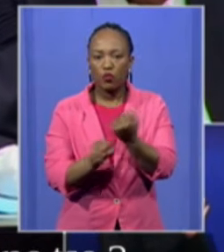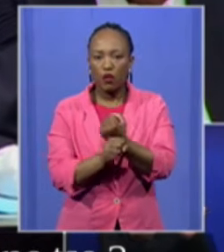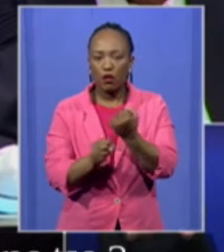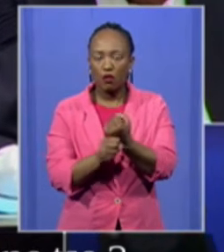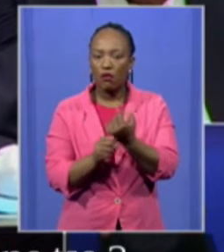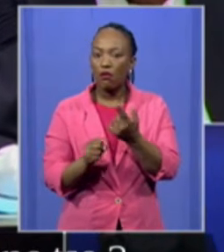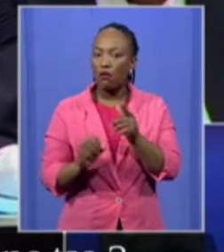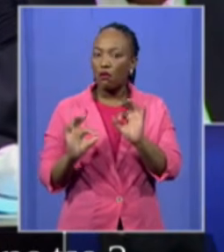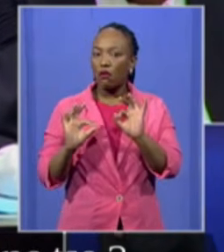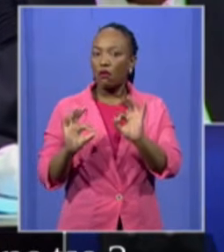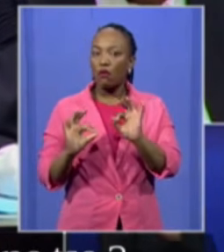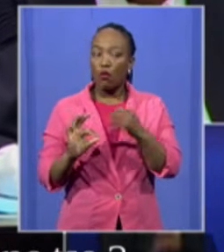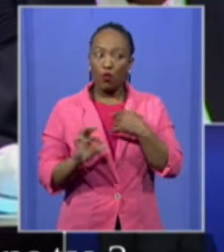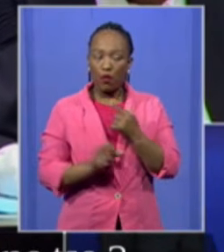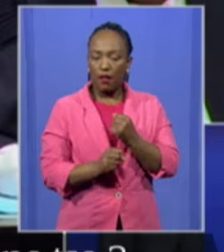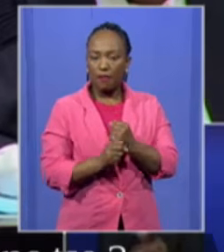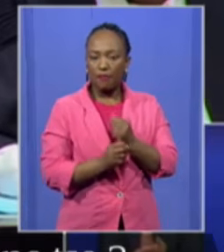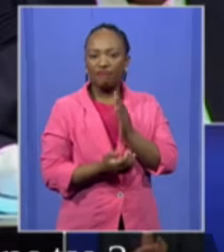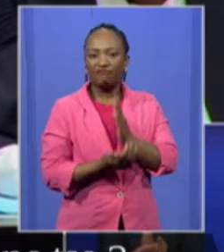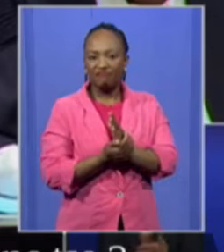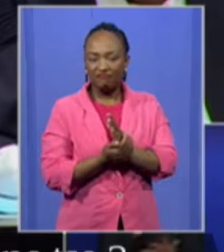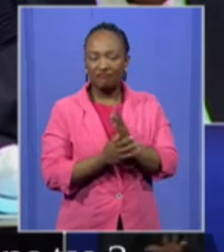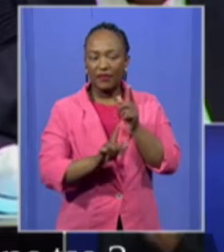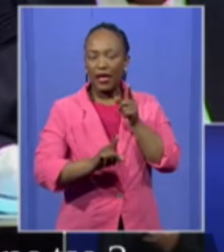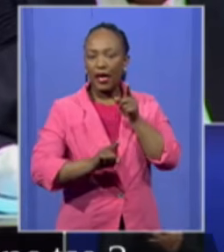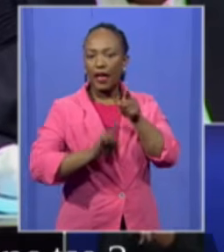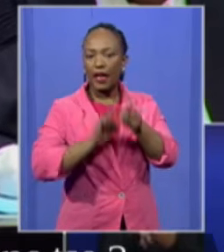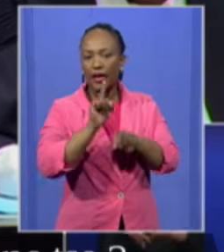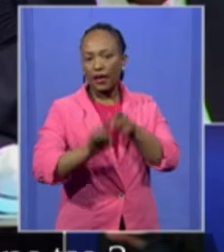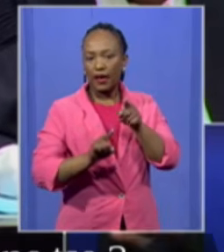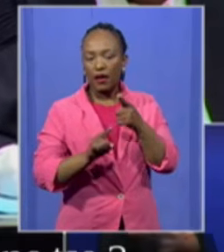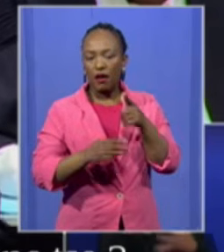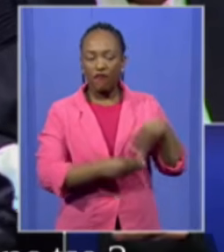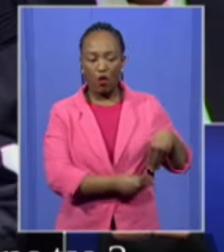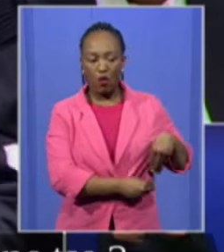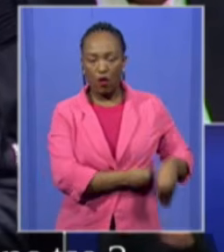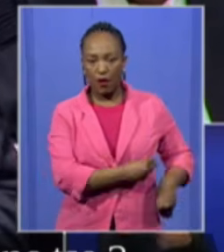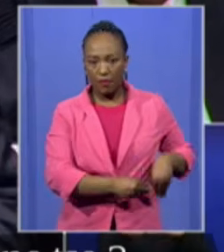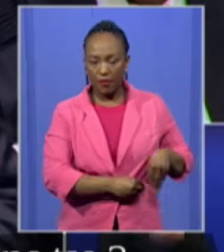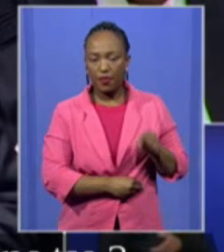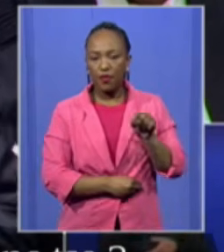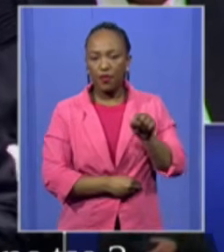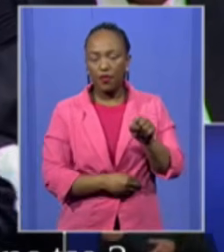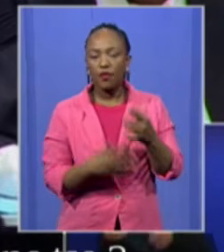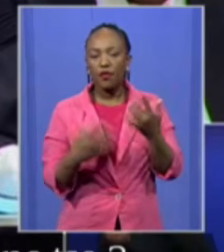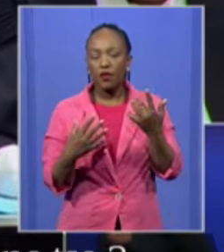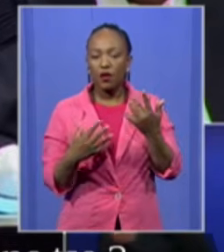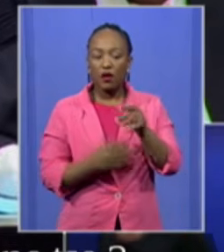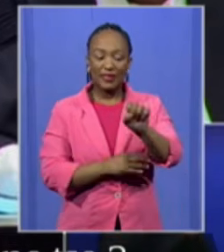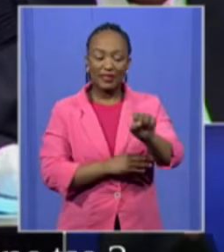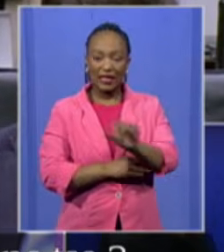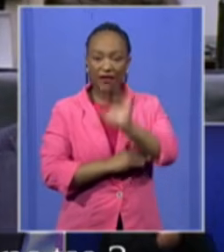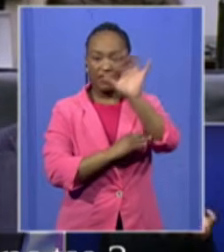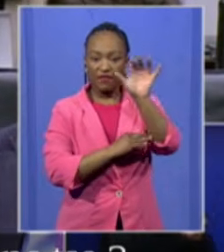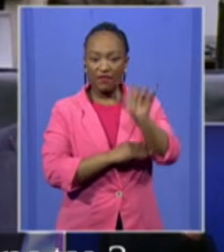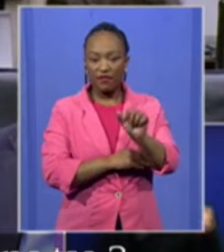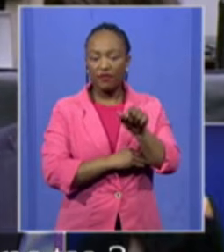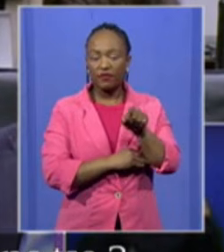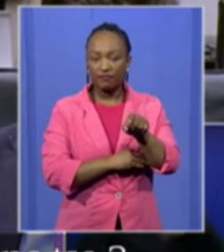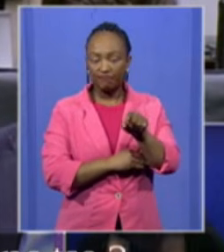will ensure that the allegations made around corruption in the upper echelons of South Africa